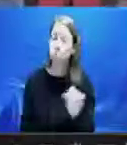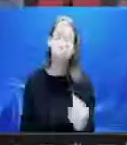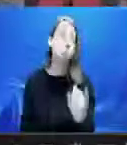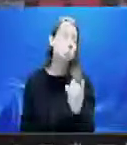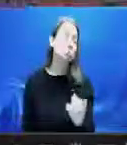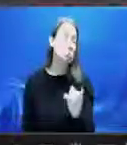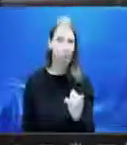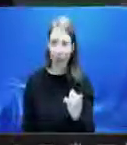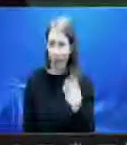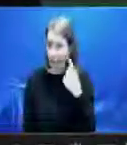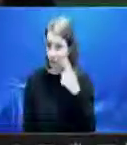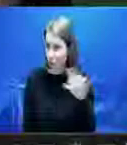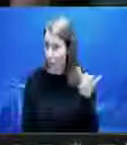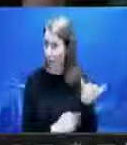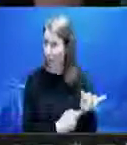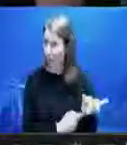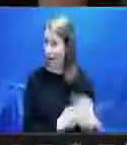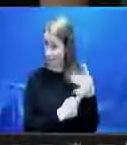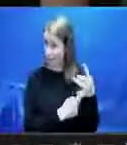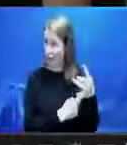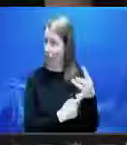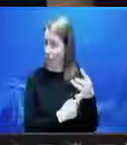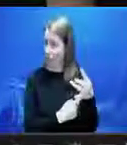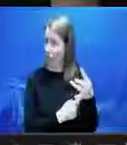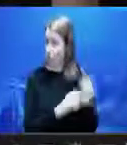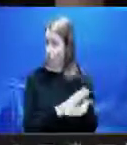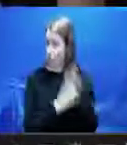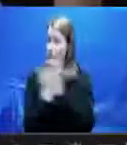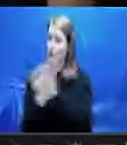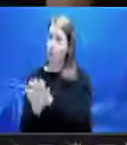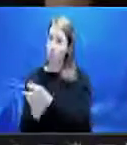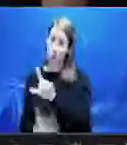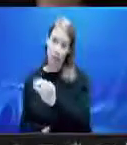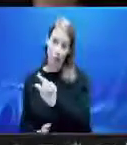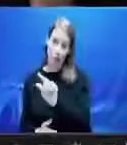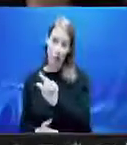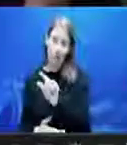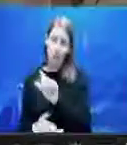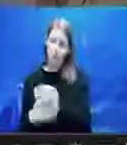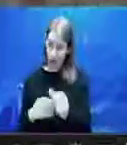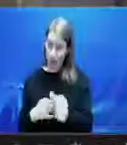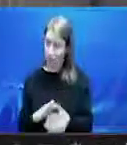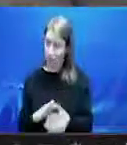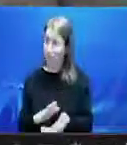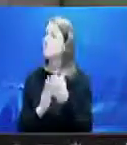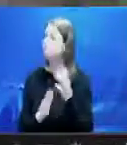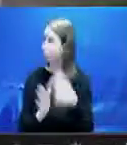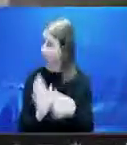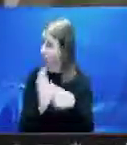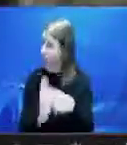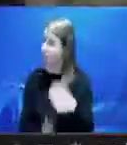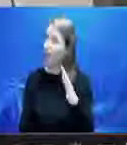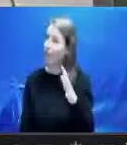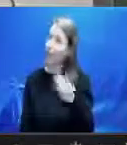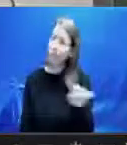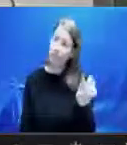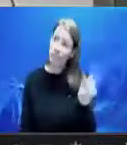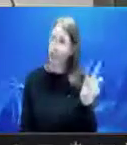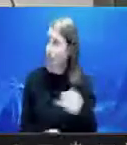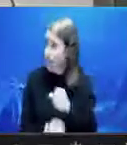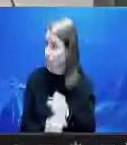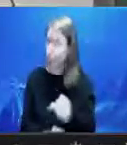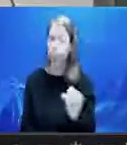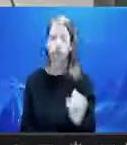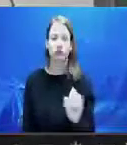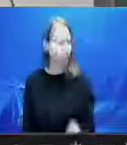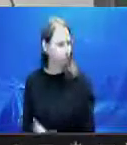from $8 in your allowance to become $20. $20. Thank you so much, James. Look, everybody, we took this tough